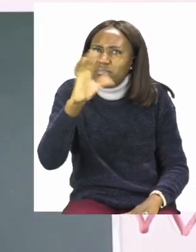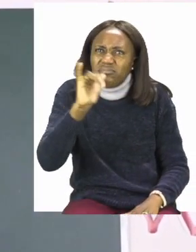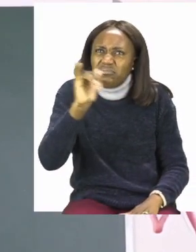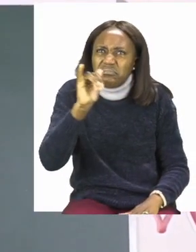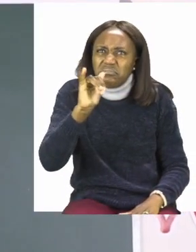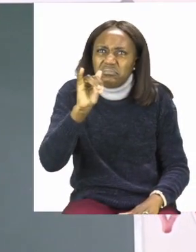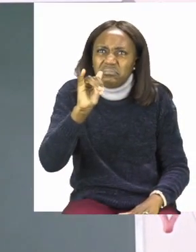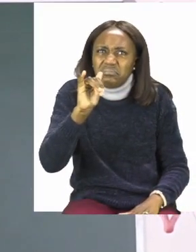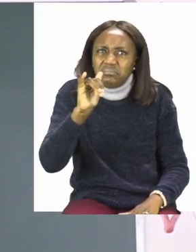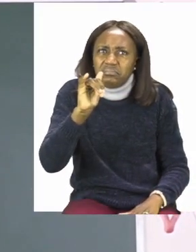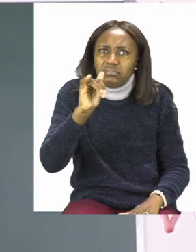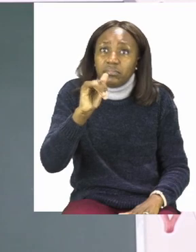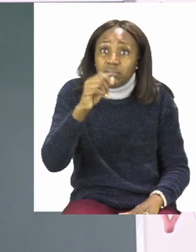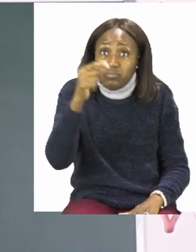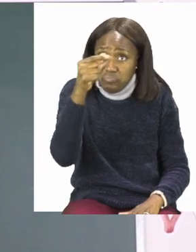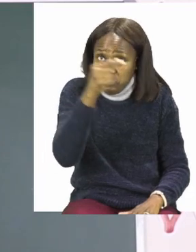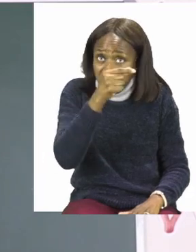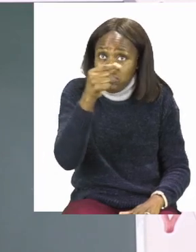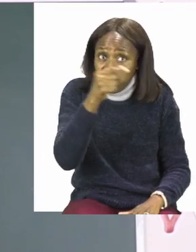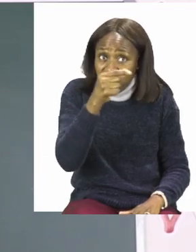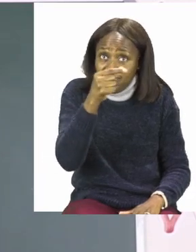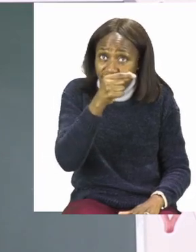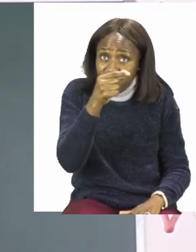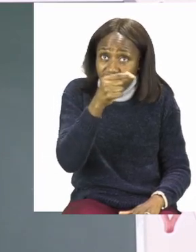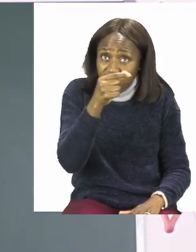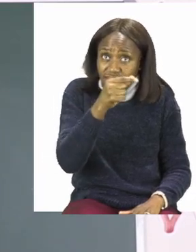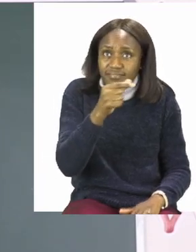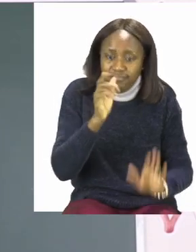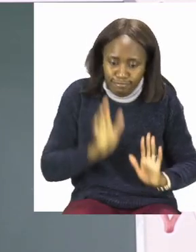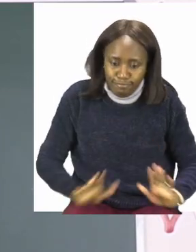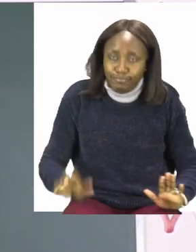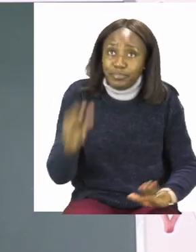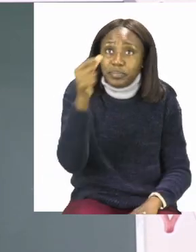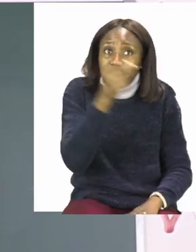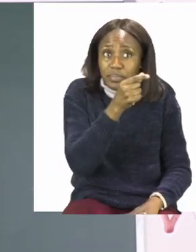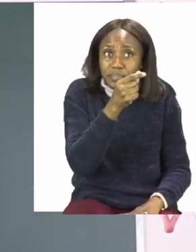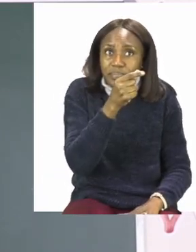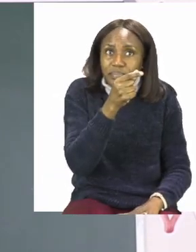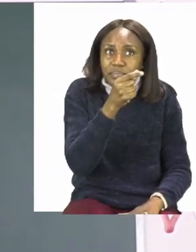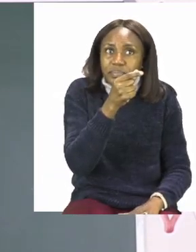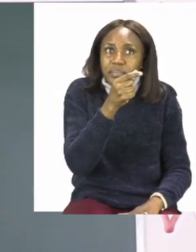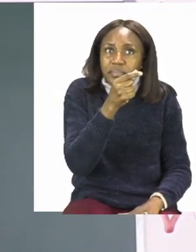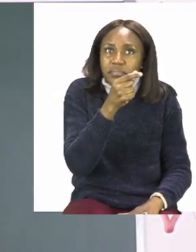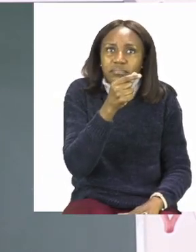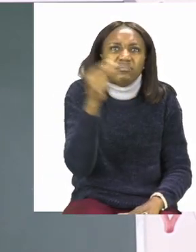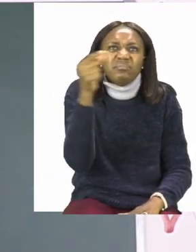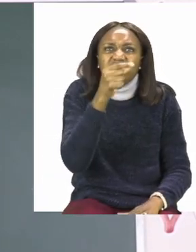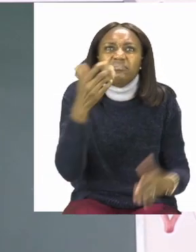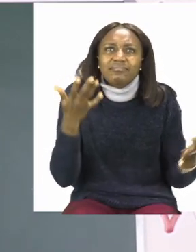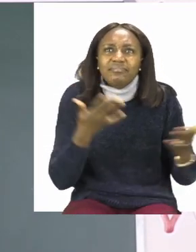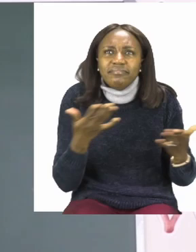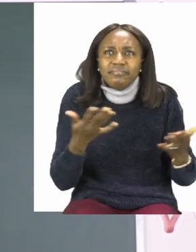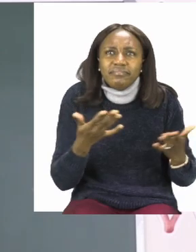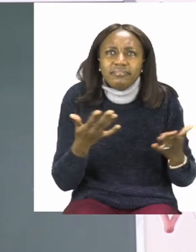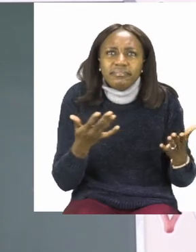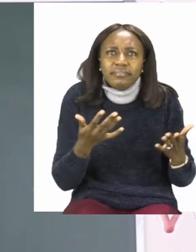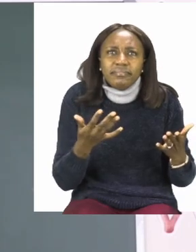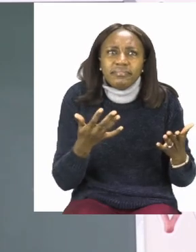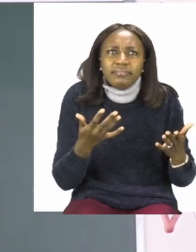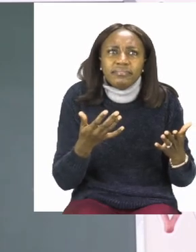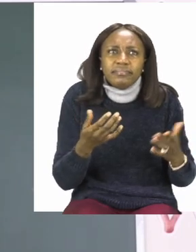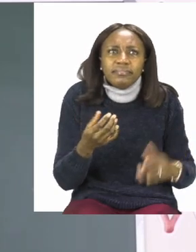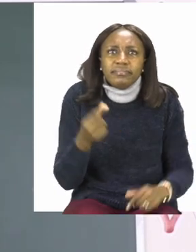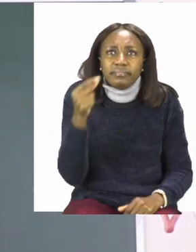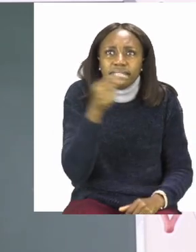with a G. Girl. So which of these letters is a G?